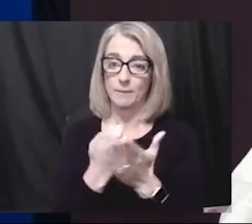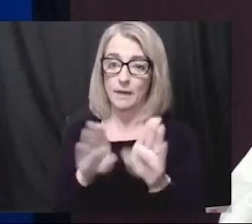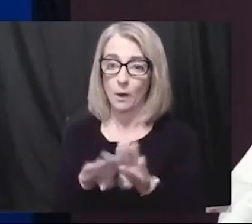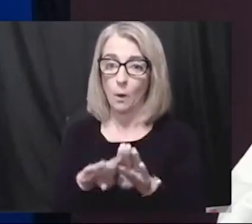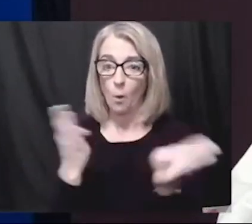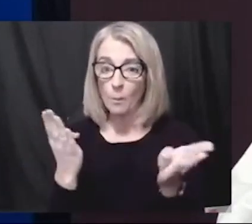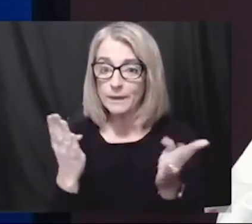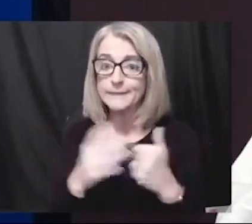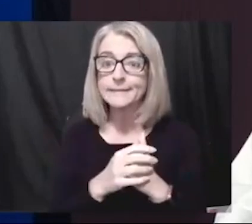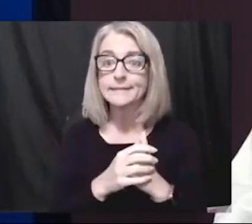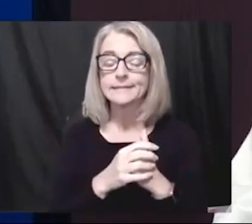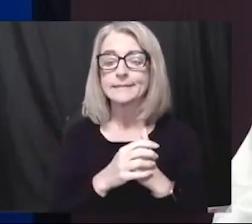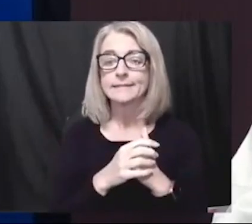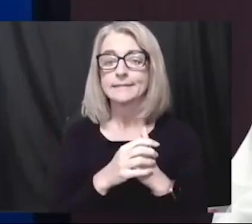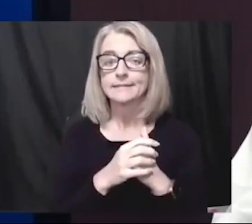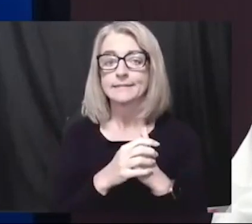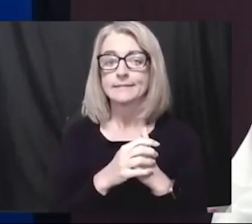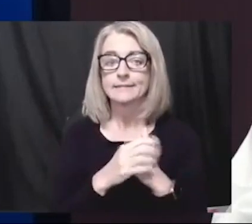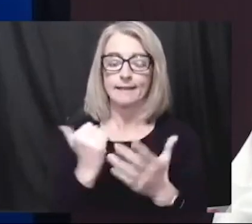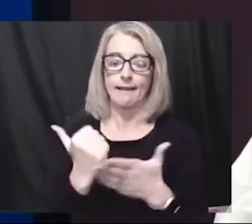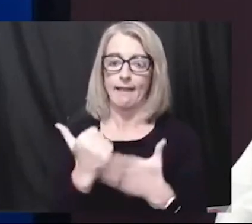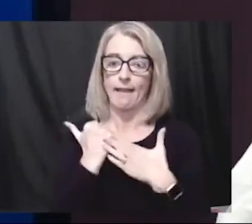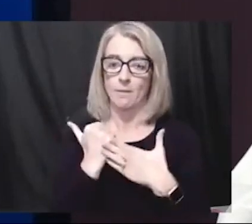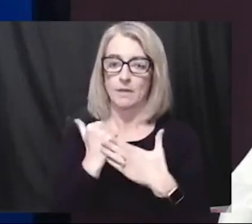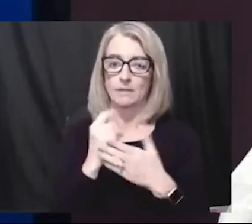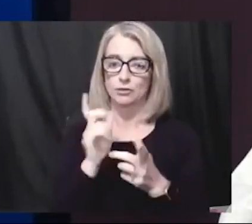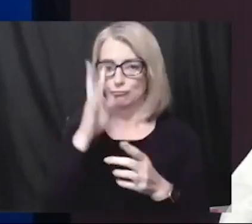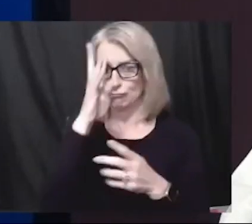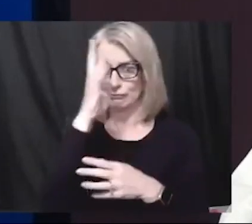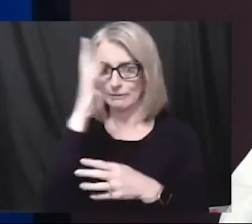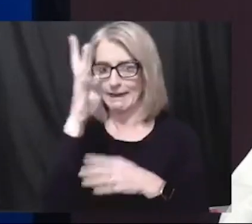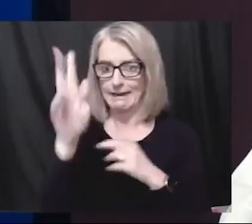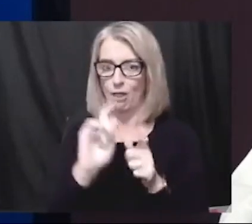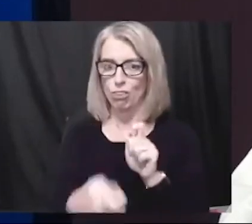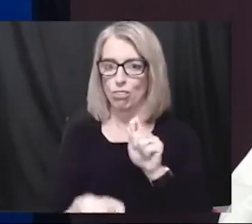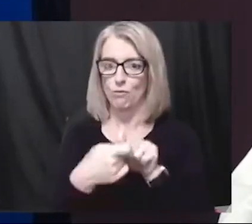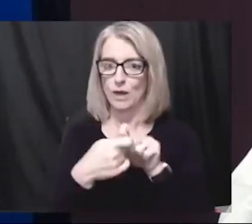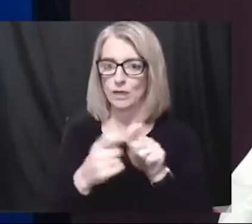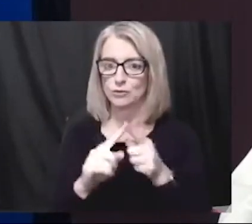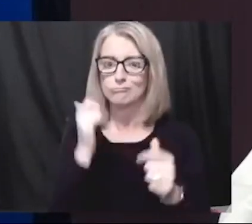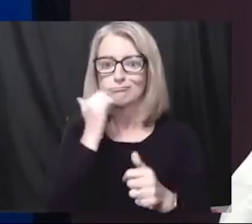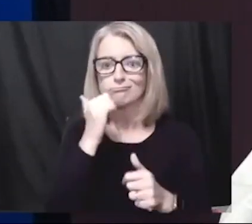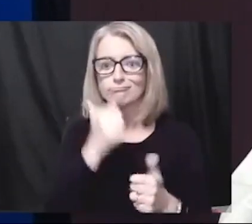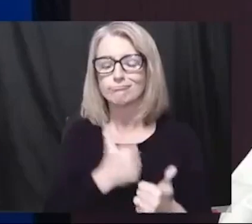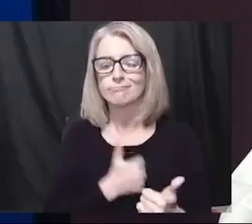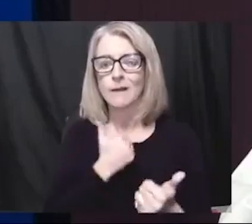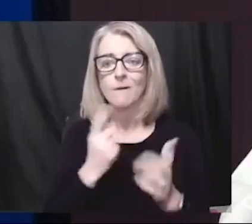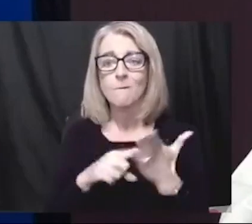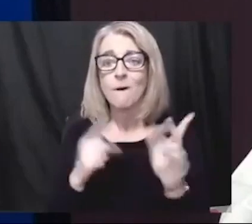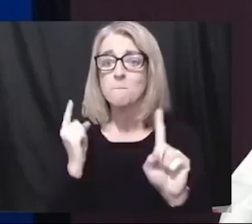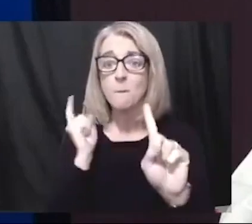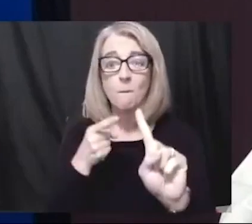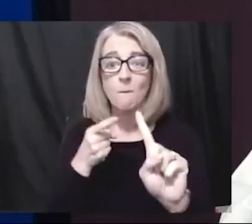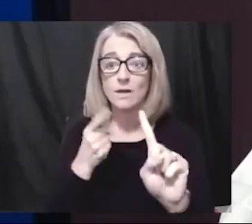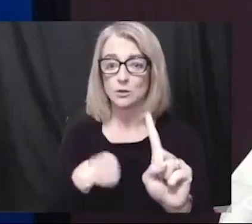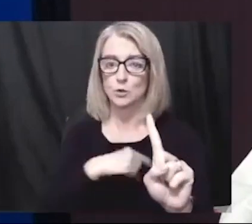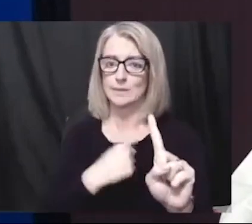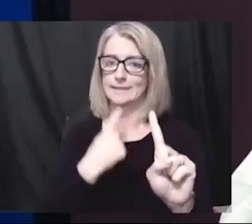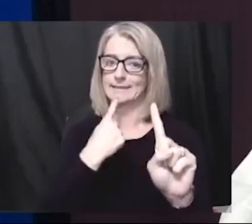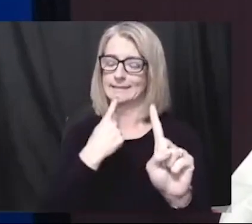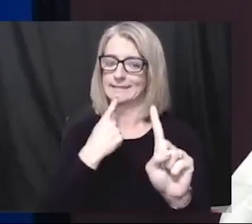us by creating a threat to our daily lives, at what point do we say that it's